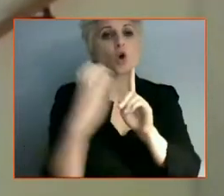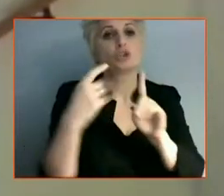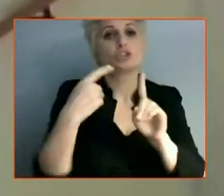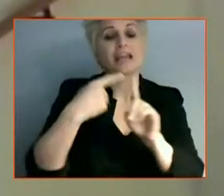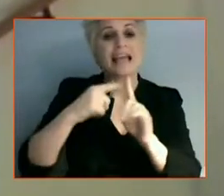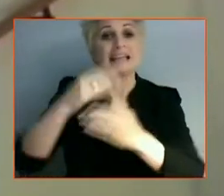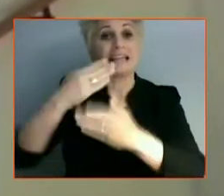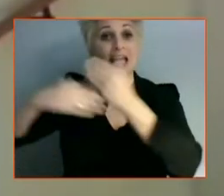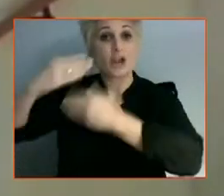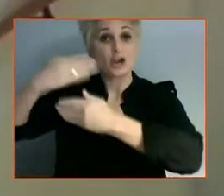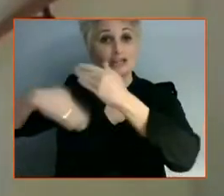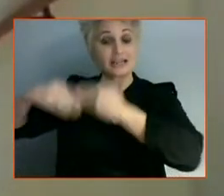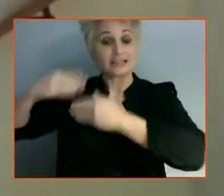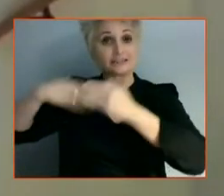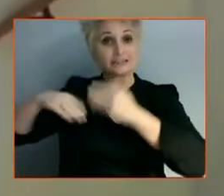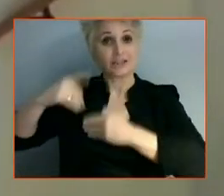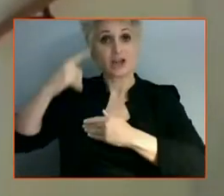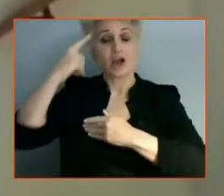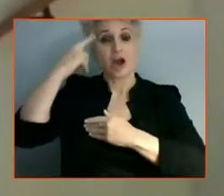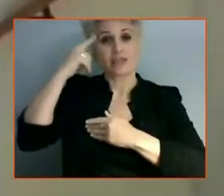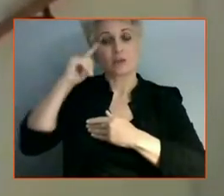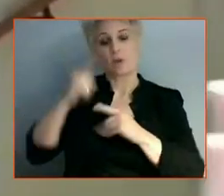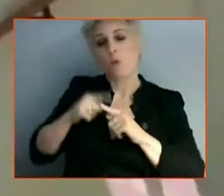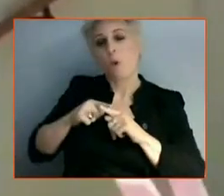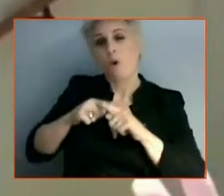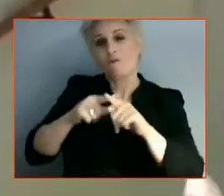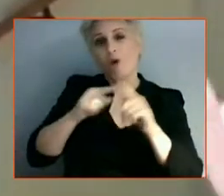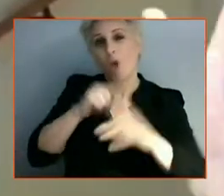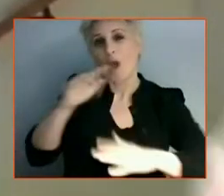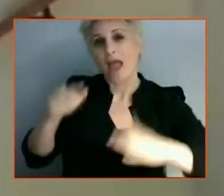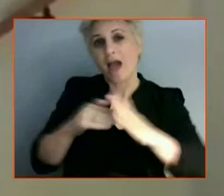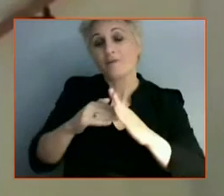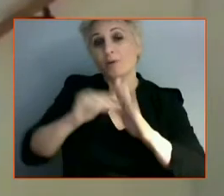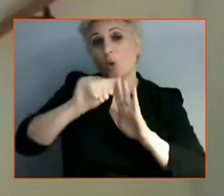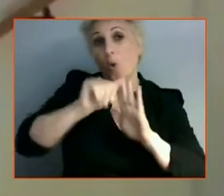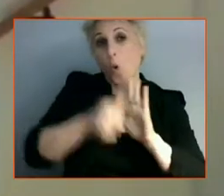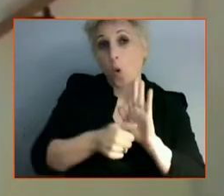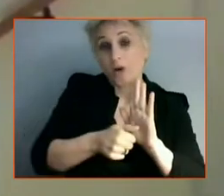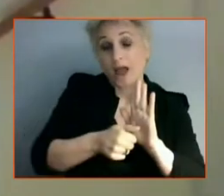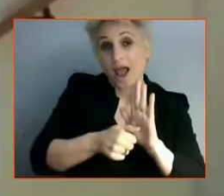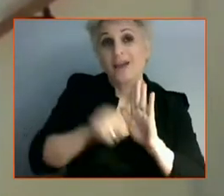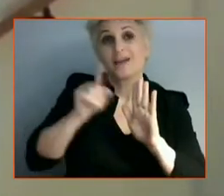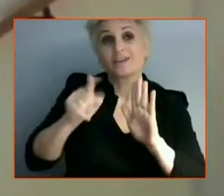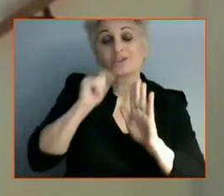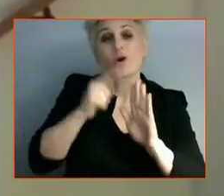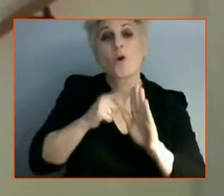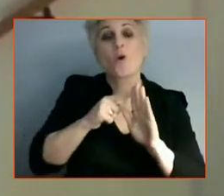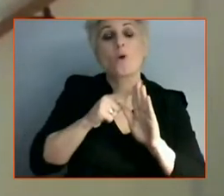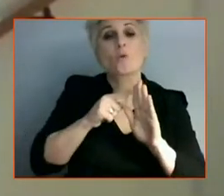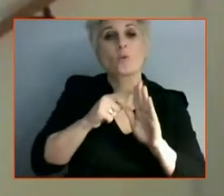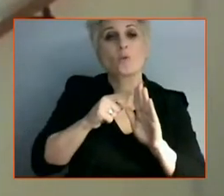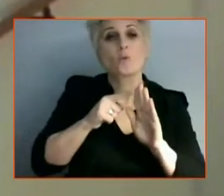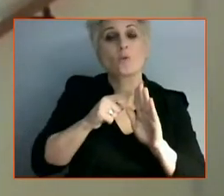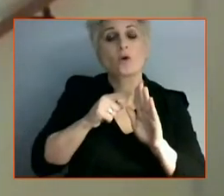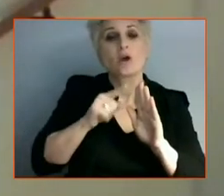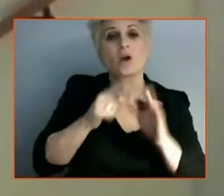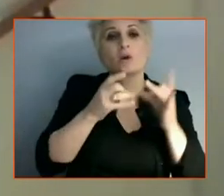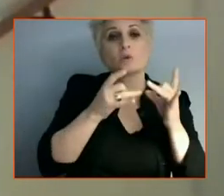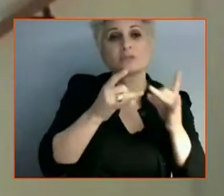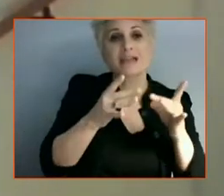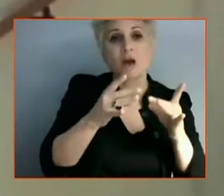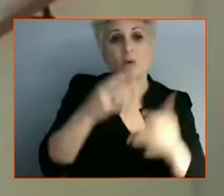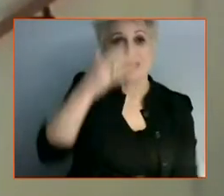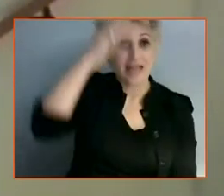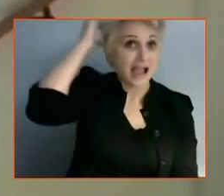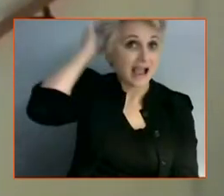so we're going to follow suit. Whether we go by our politicians' first or last names, the order is the same, in fact. So we're going to start with Carmel